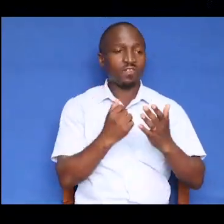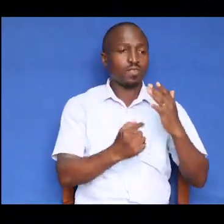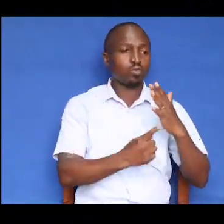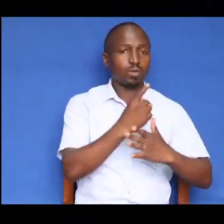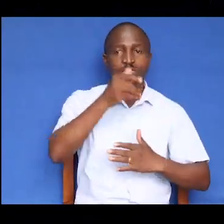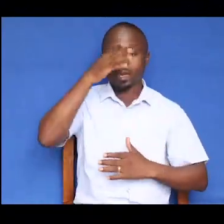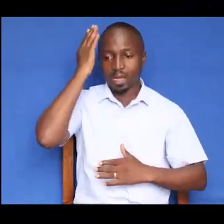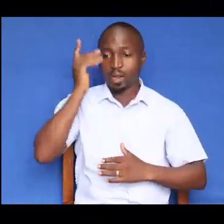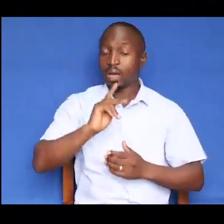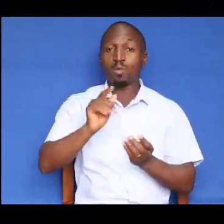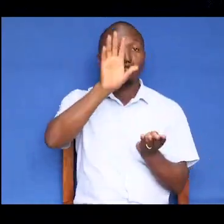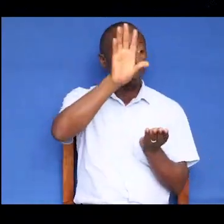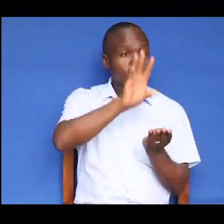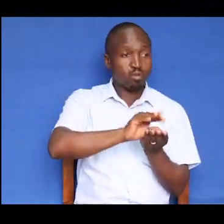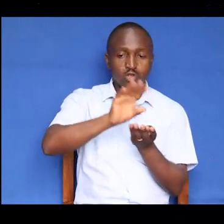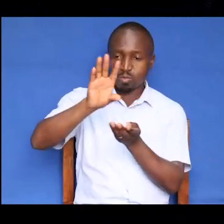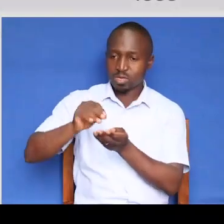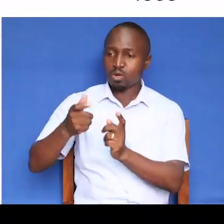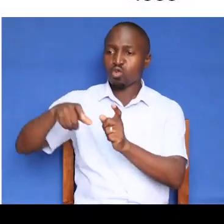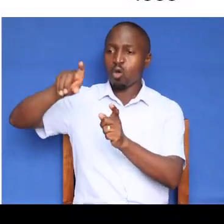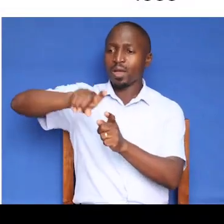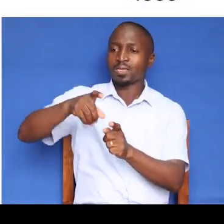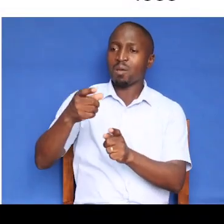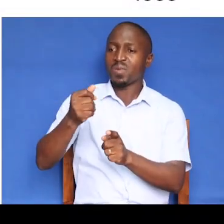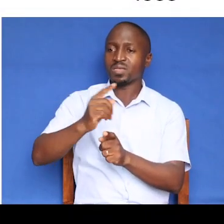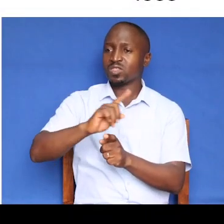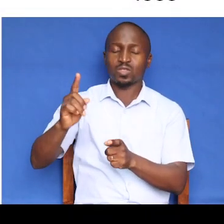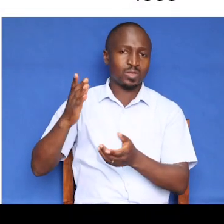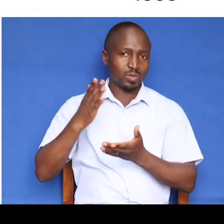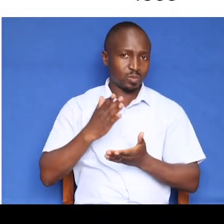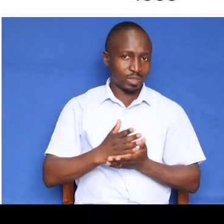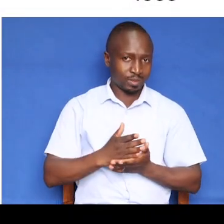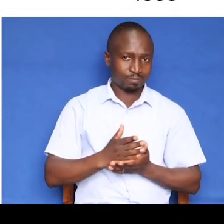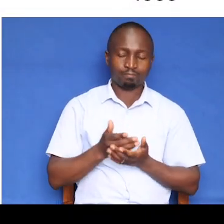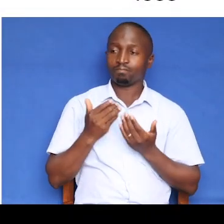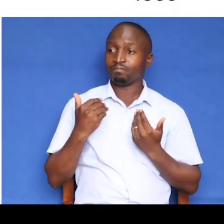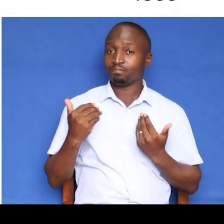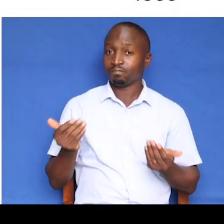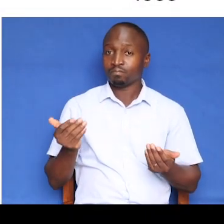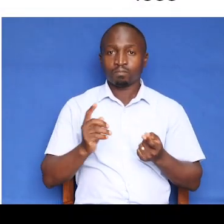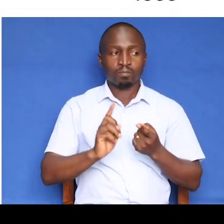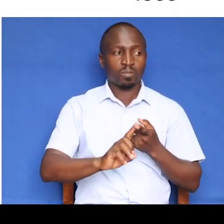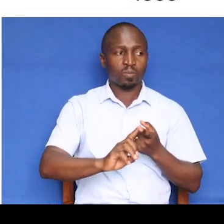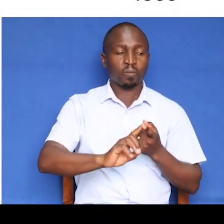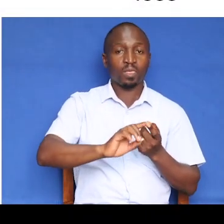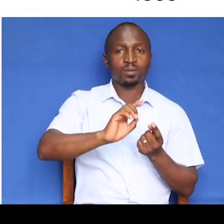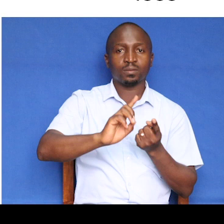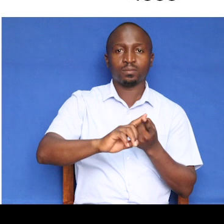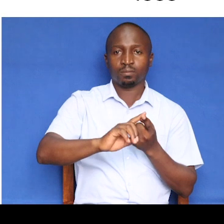we add, we make double count of this fund. So we add